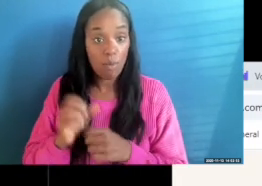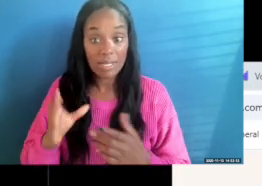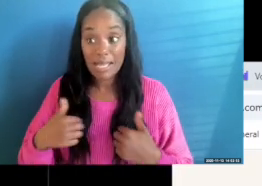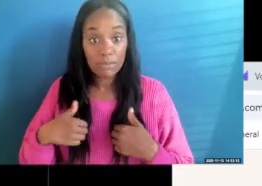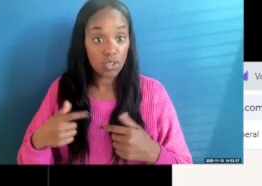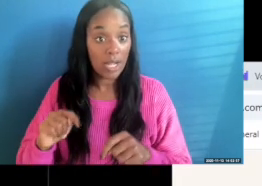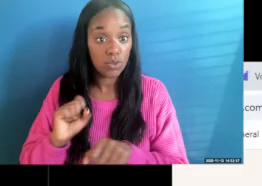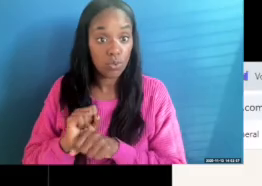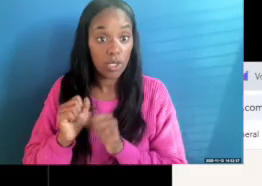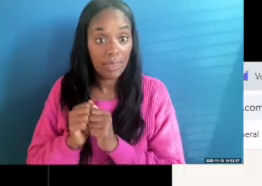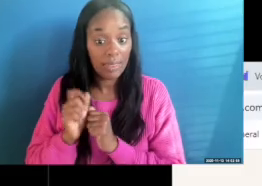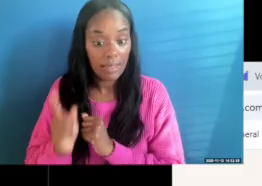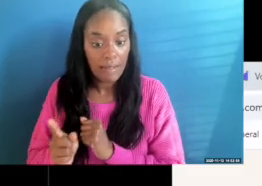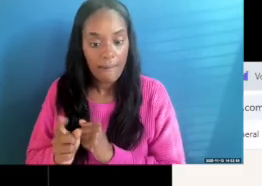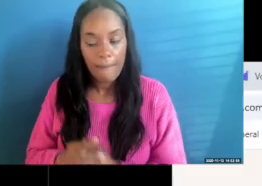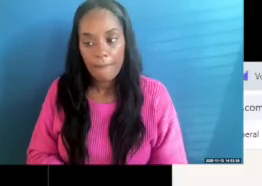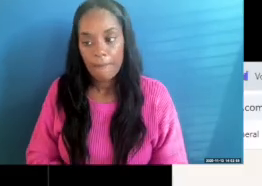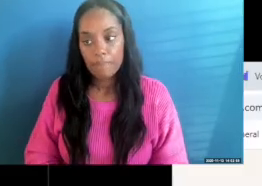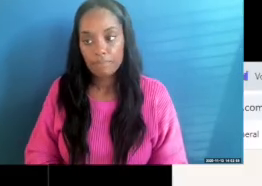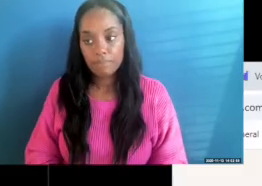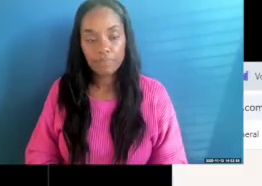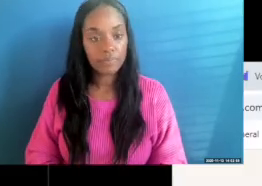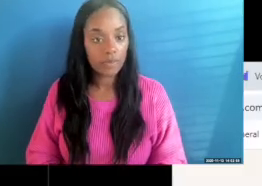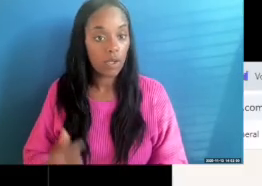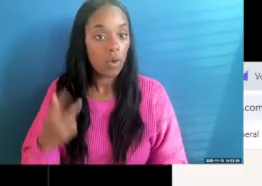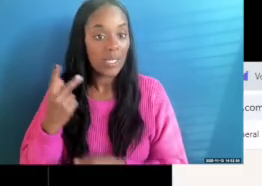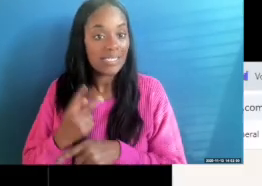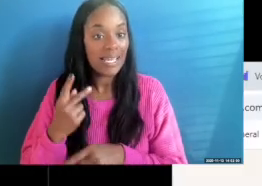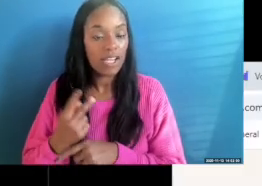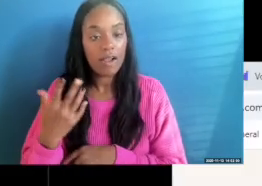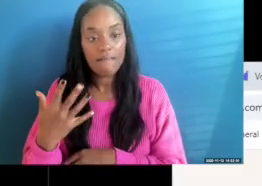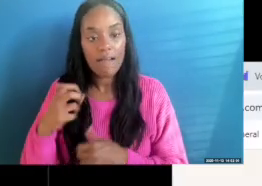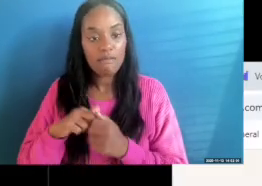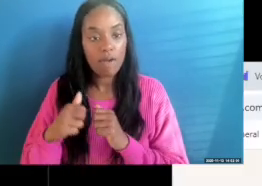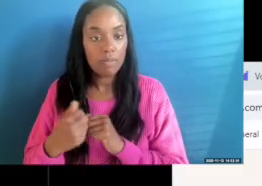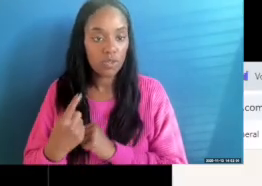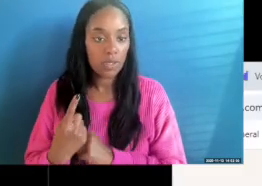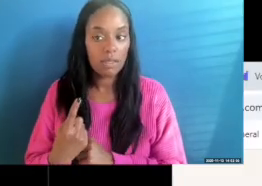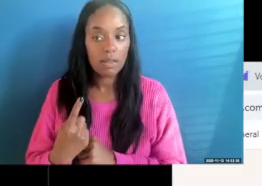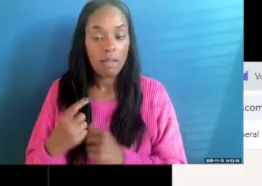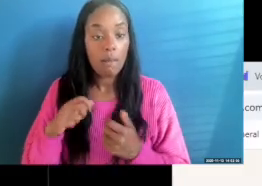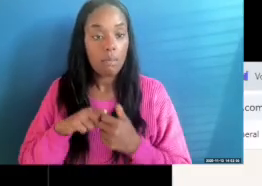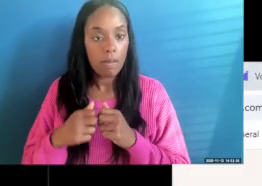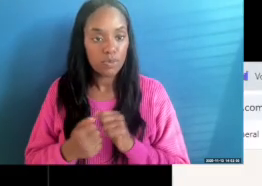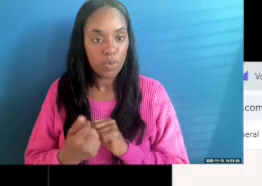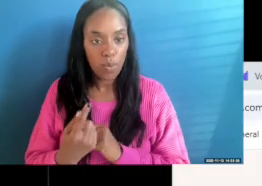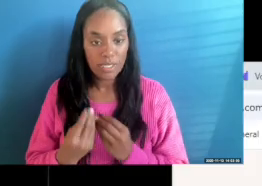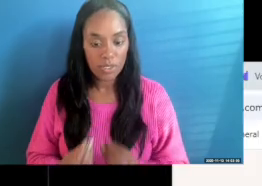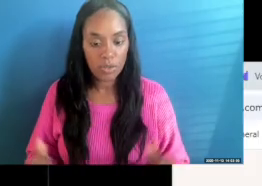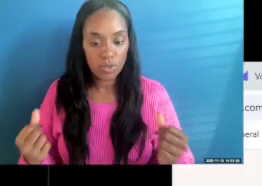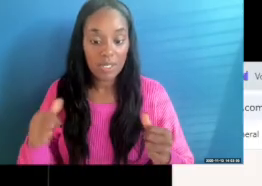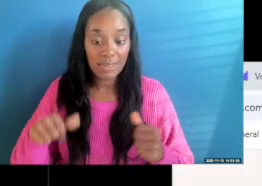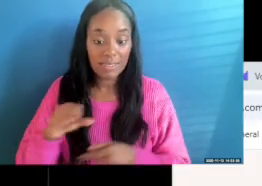Raiteros, the nation's first electric vehicle rideshare service. I'm employing 30 folks, all displaced farm workers. Well, 90% of